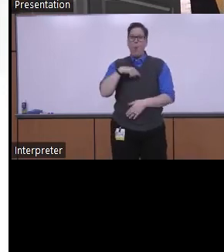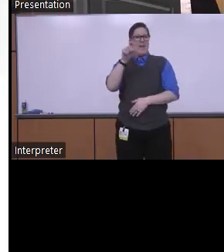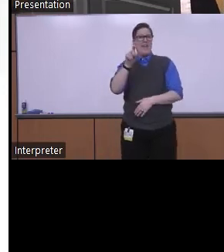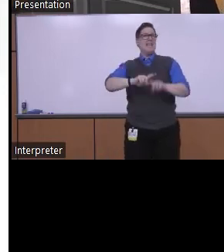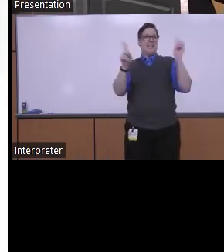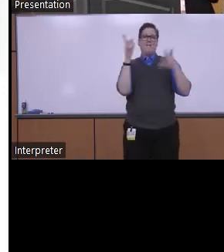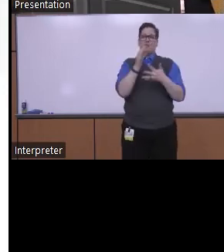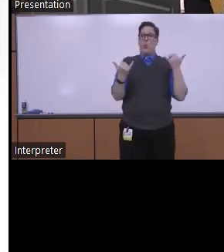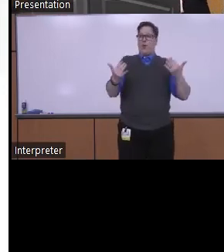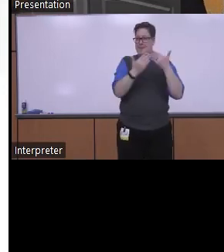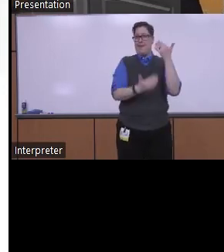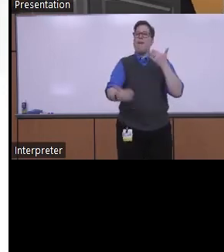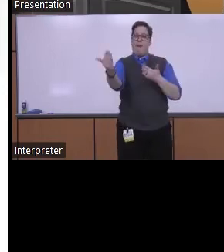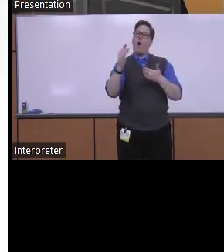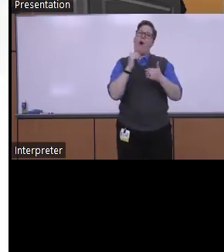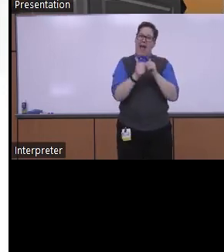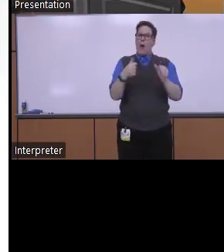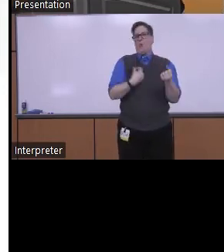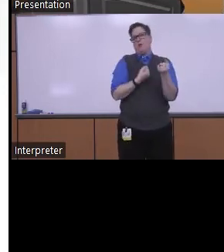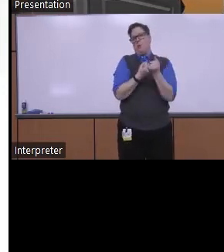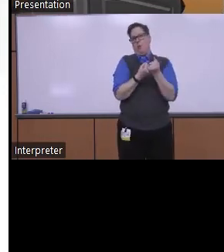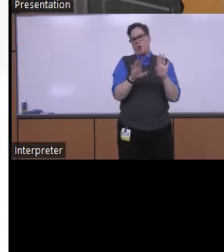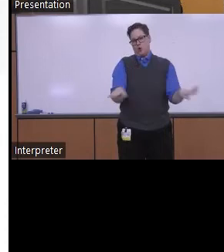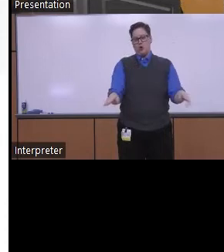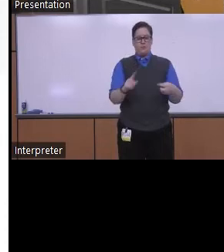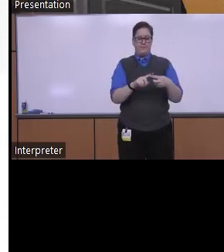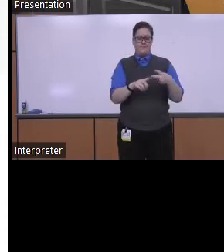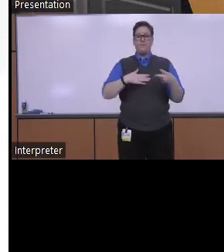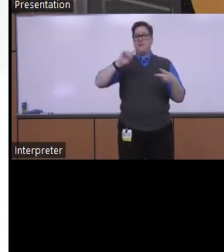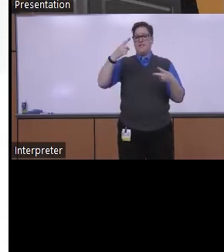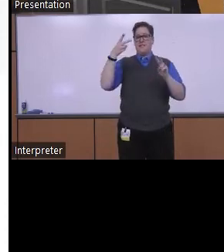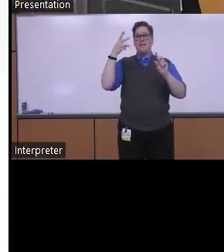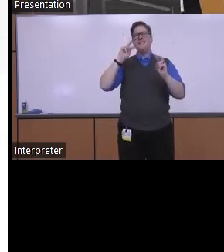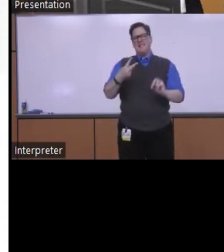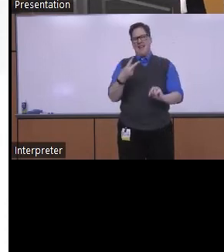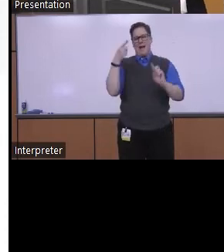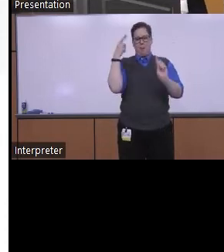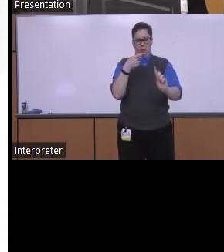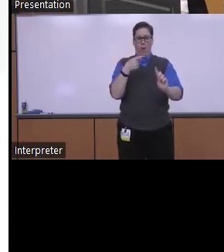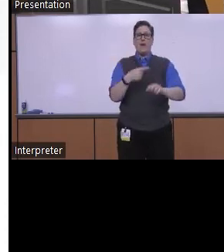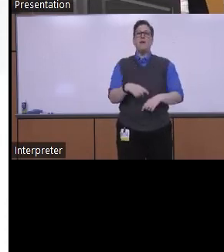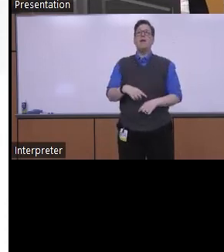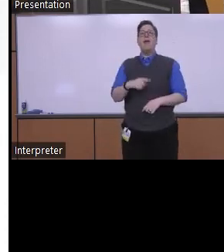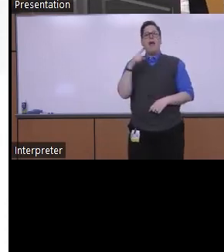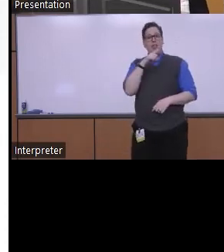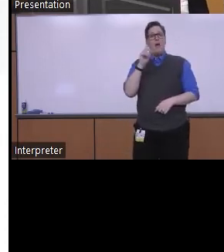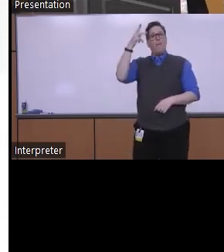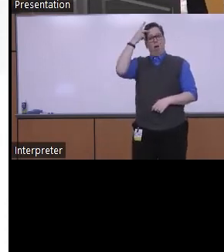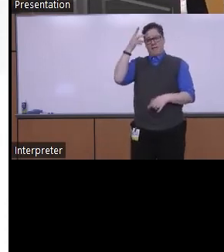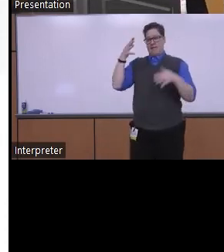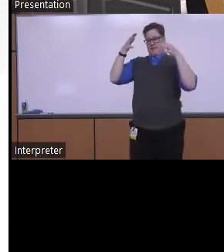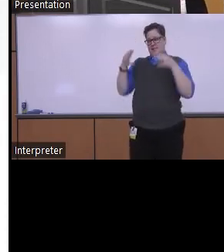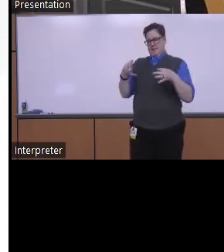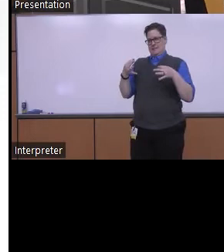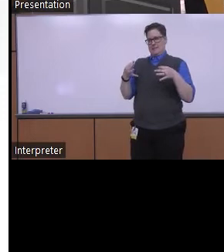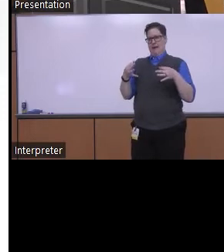different choices as we move forward to support kids. And the second point I'd like to emphasize is that it was a distinct choice to portray child maltreatment as a result